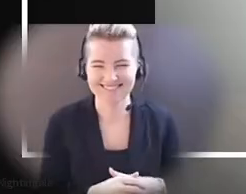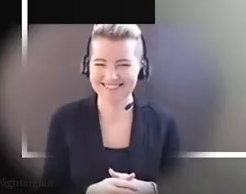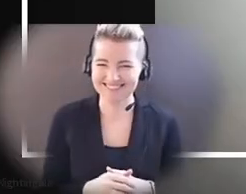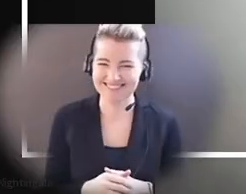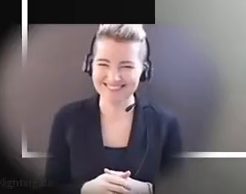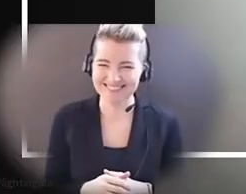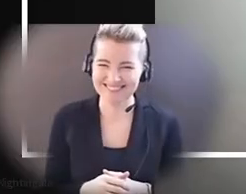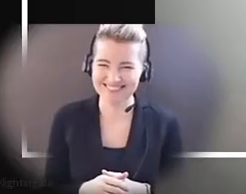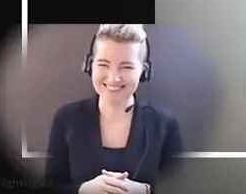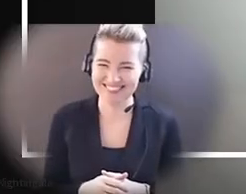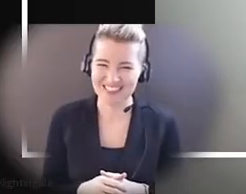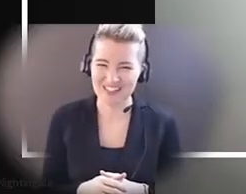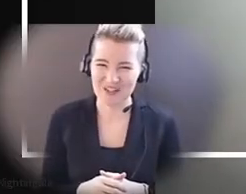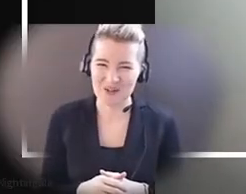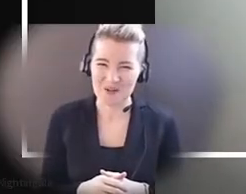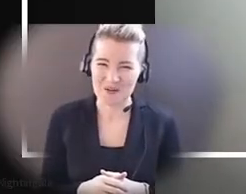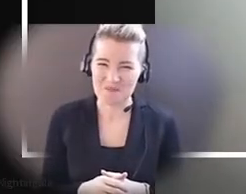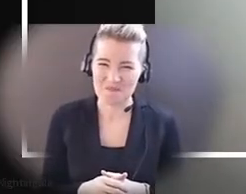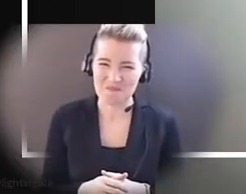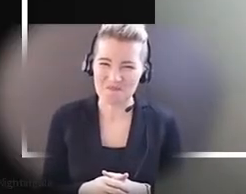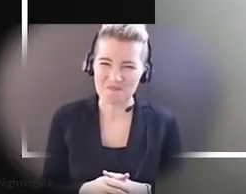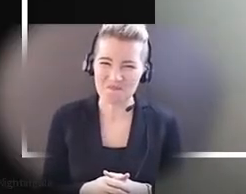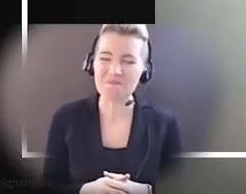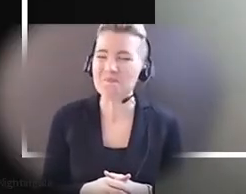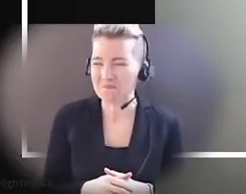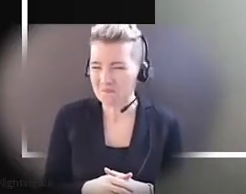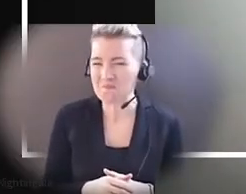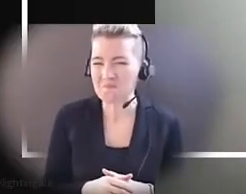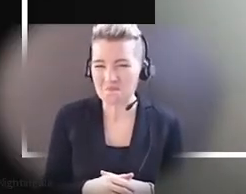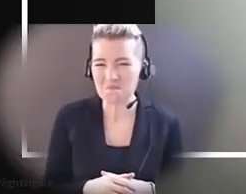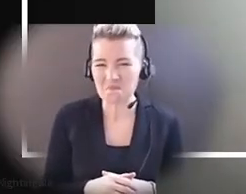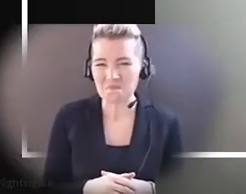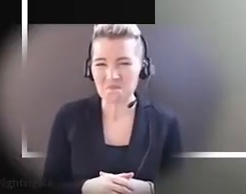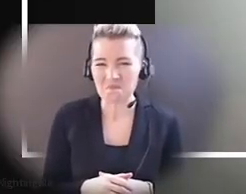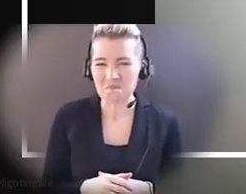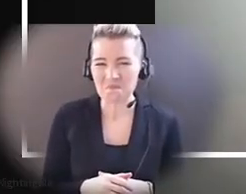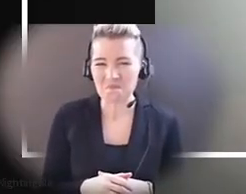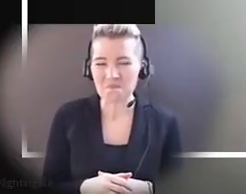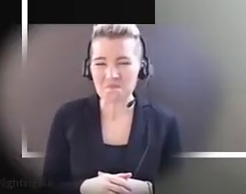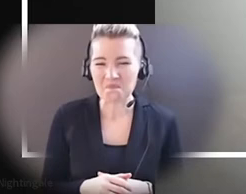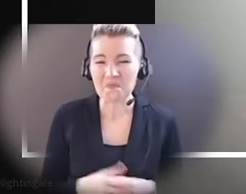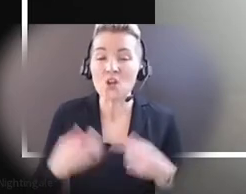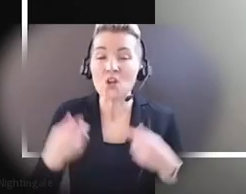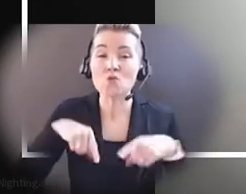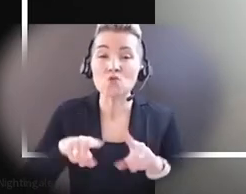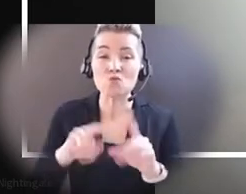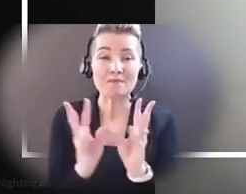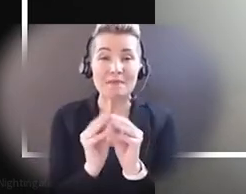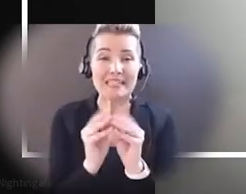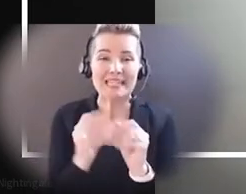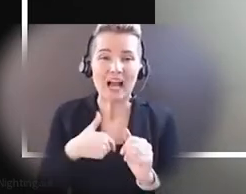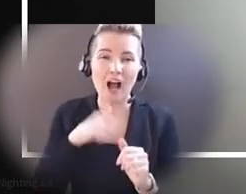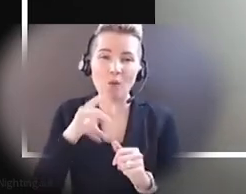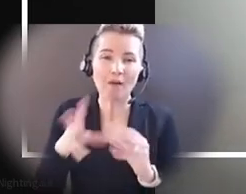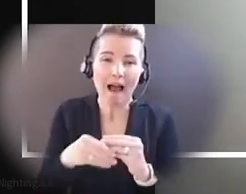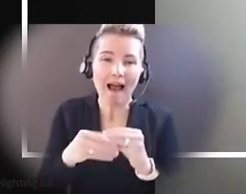I think that I'll be bringing in little elements and core thoughts as we go along.